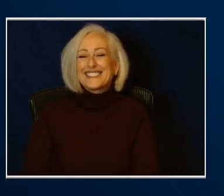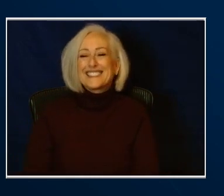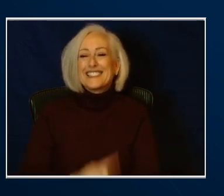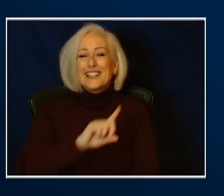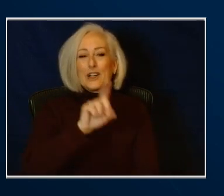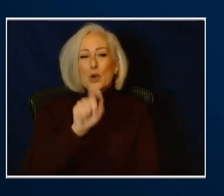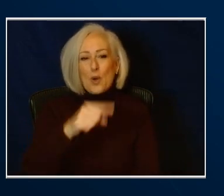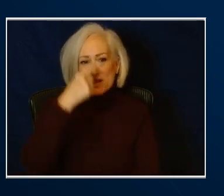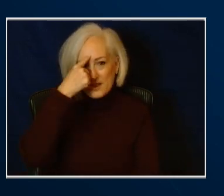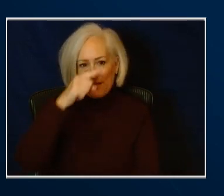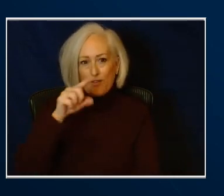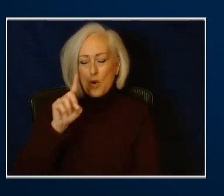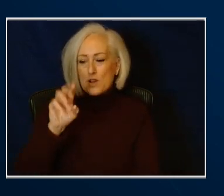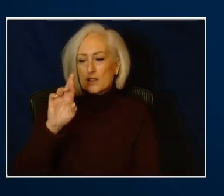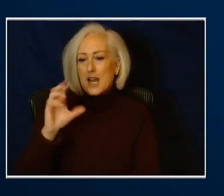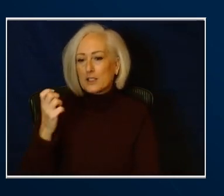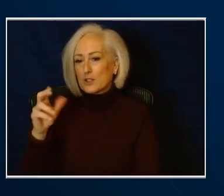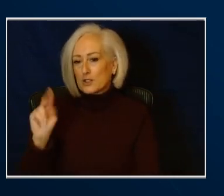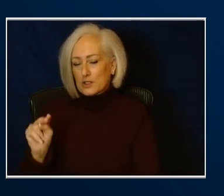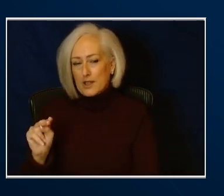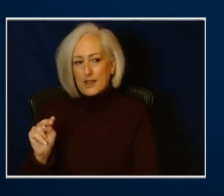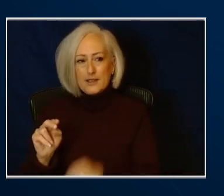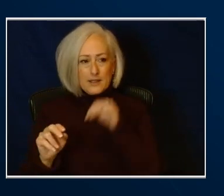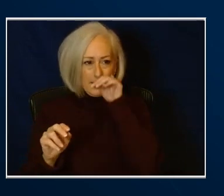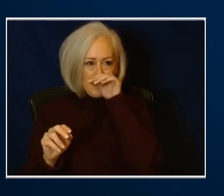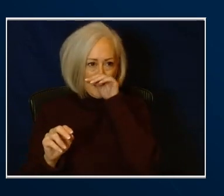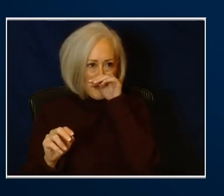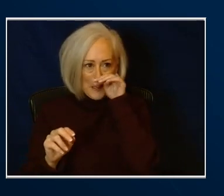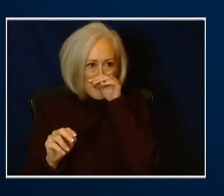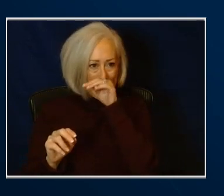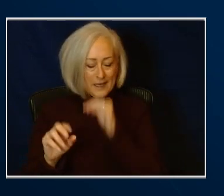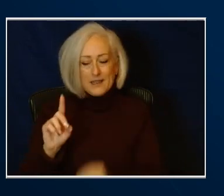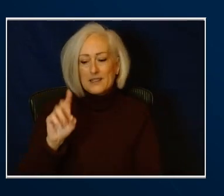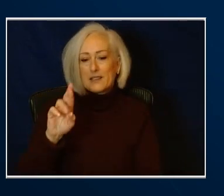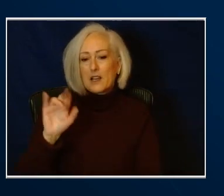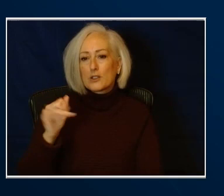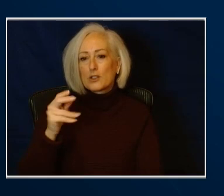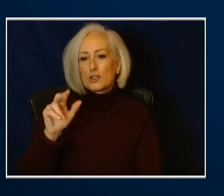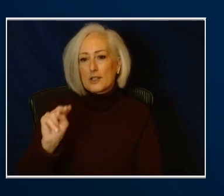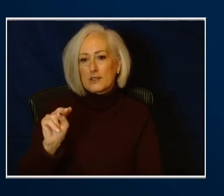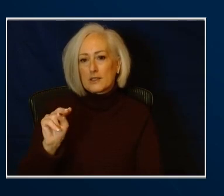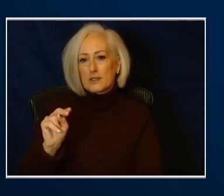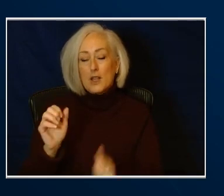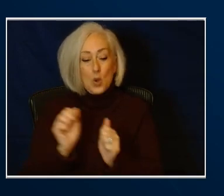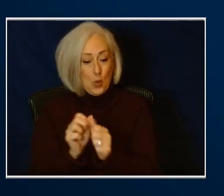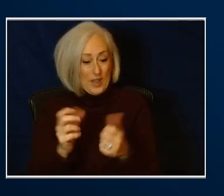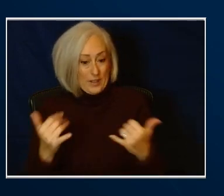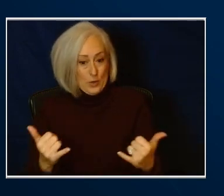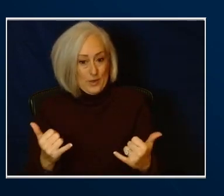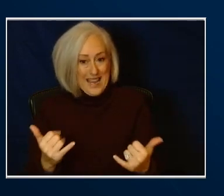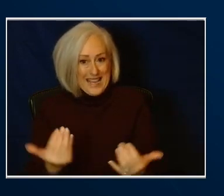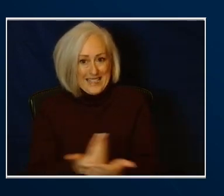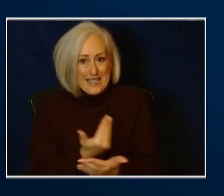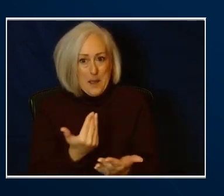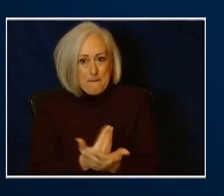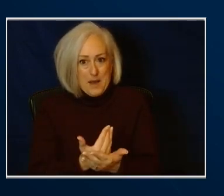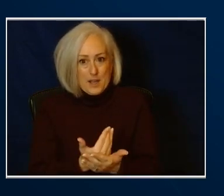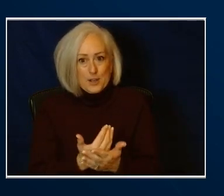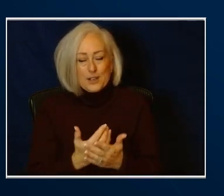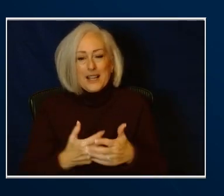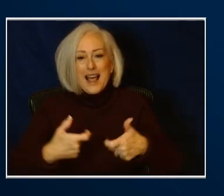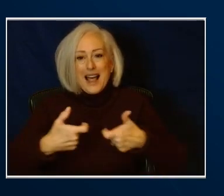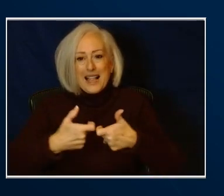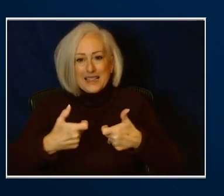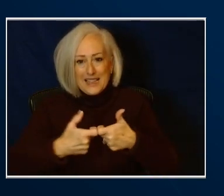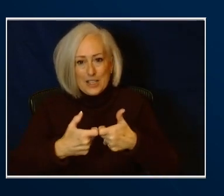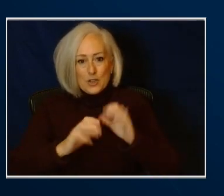and Dr. Jensen from Gene. It's a good question because he says with today's modern electronic communication